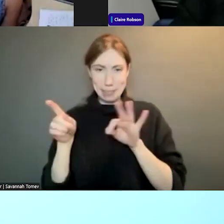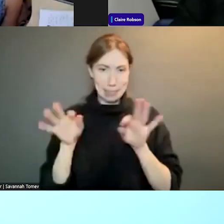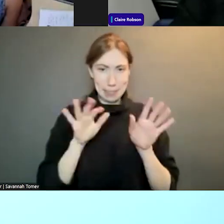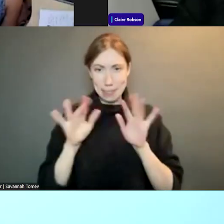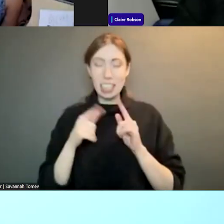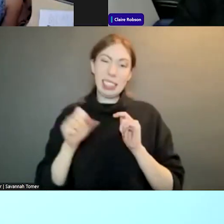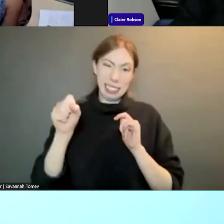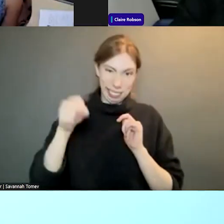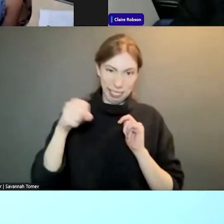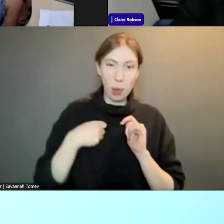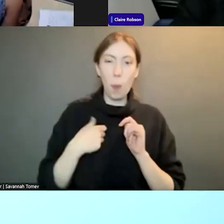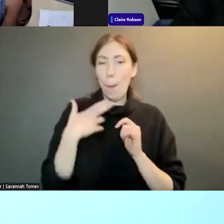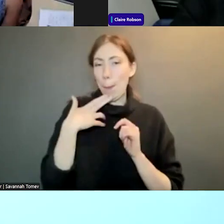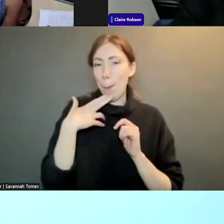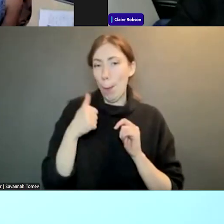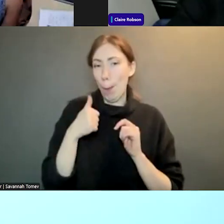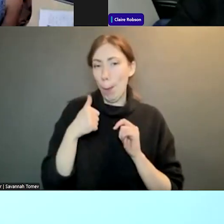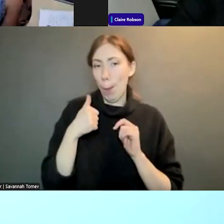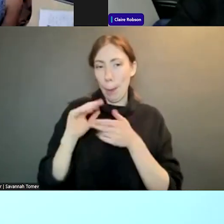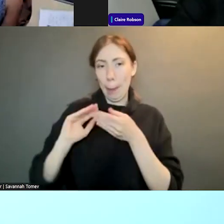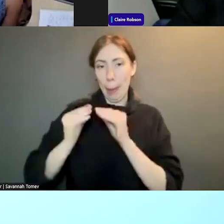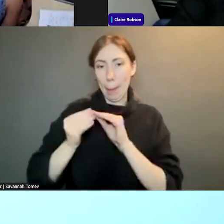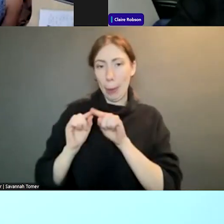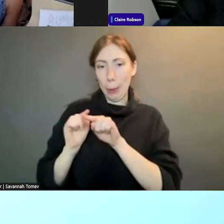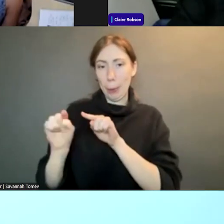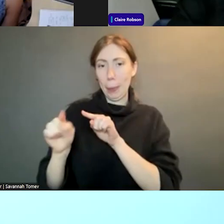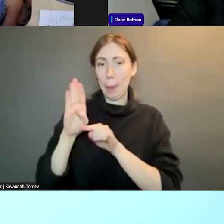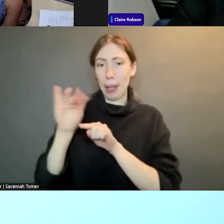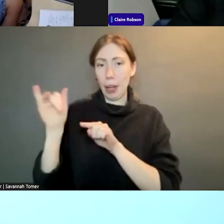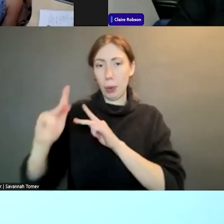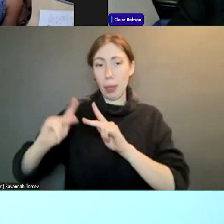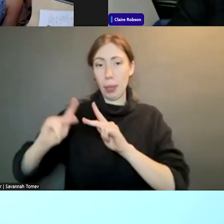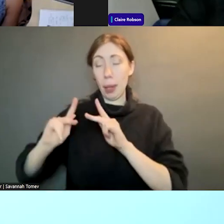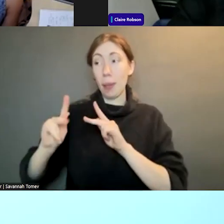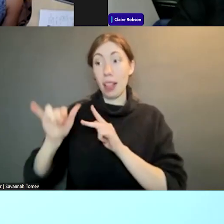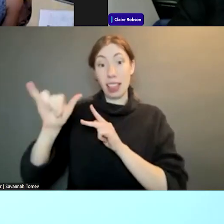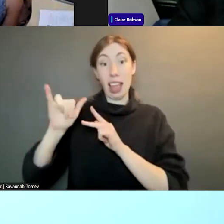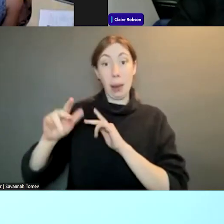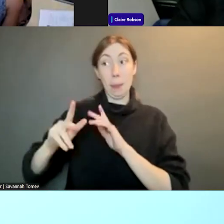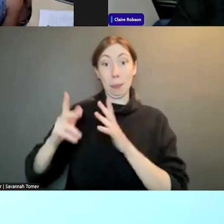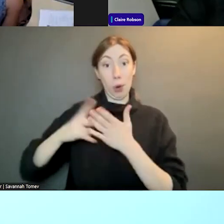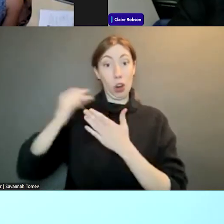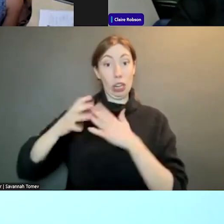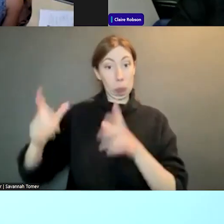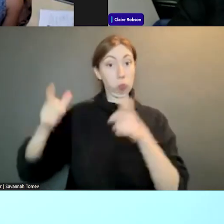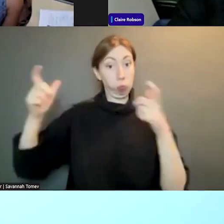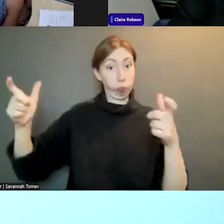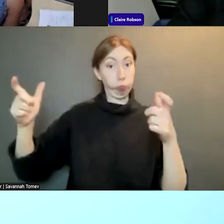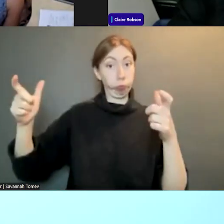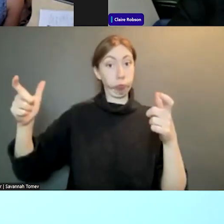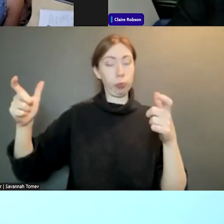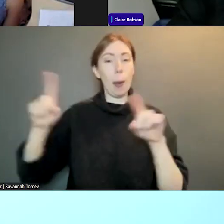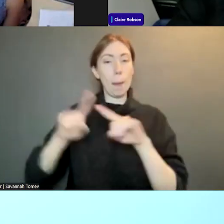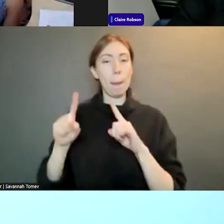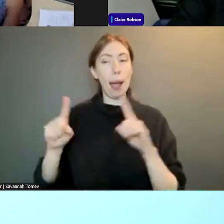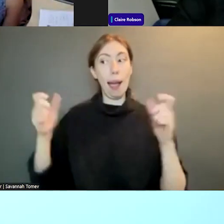the CLSA is a large sample, relatively small number of bisexual people. And there